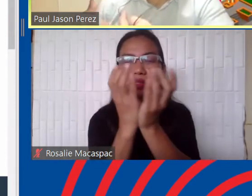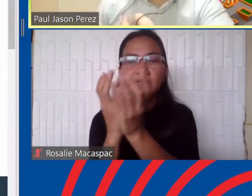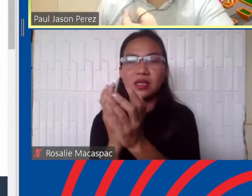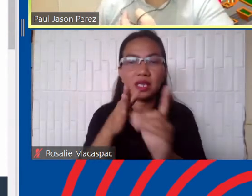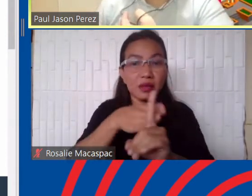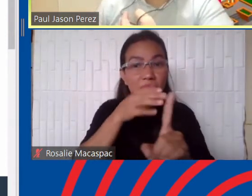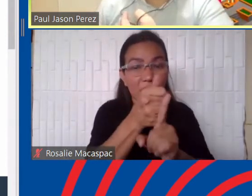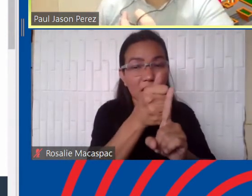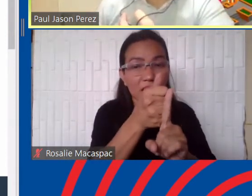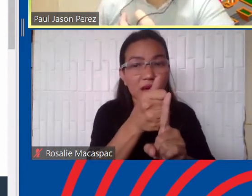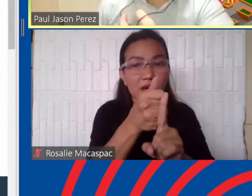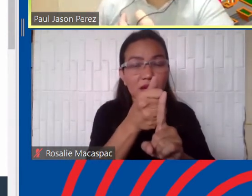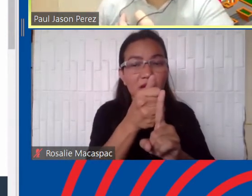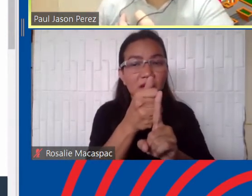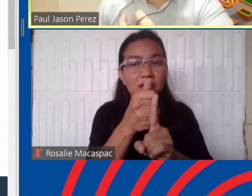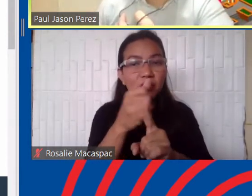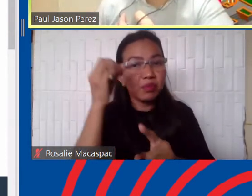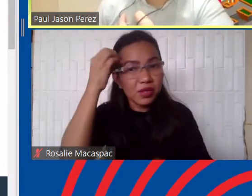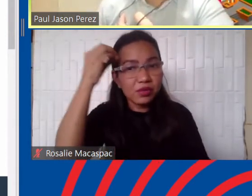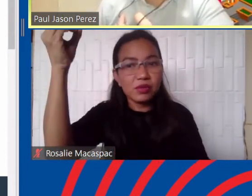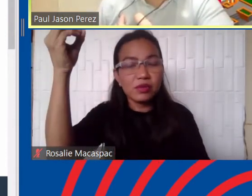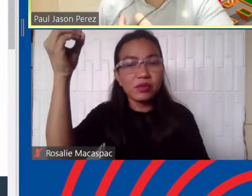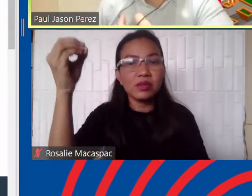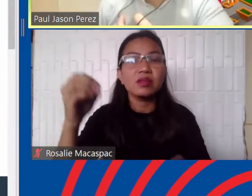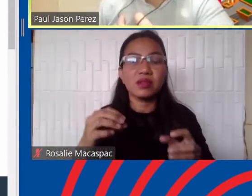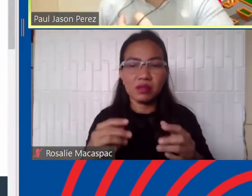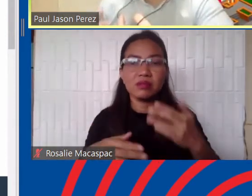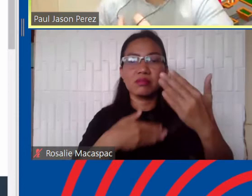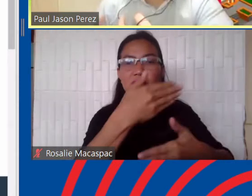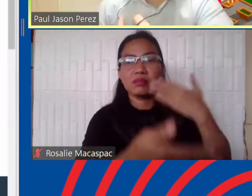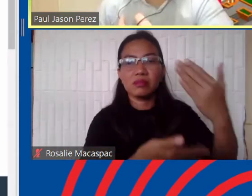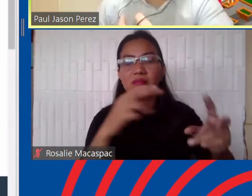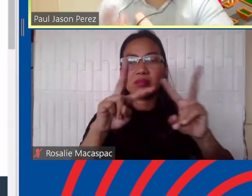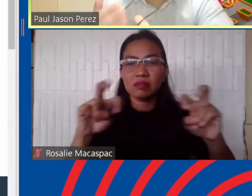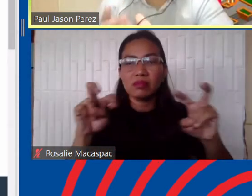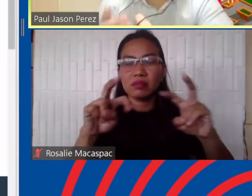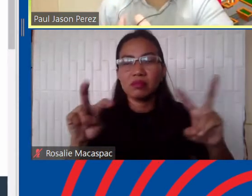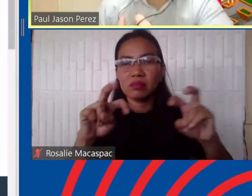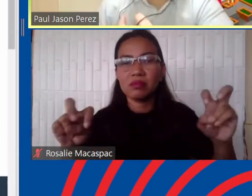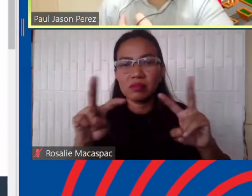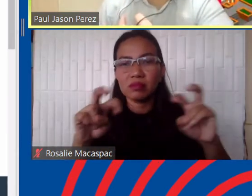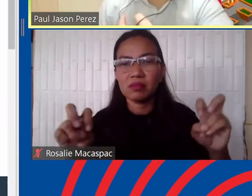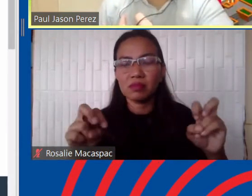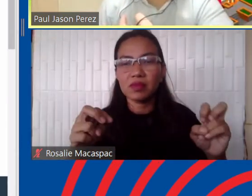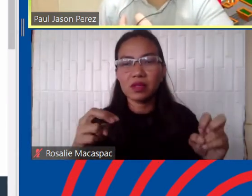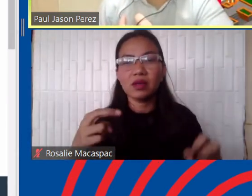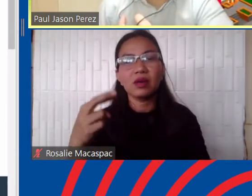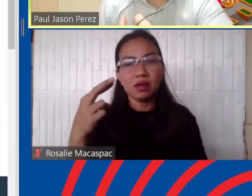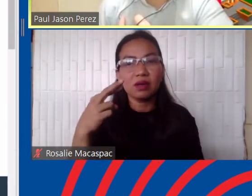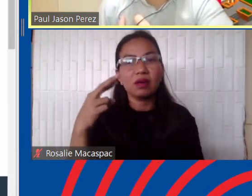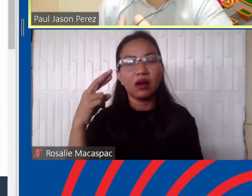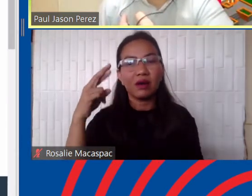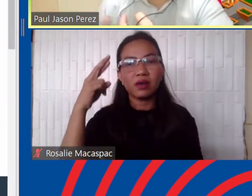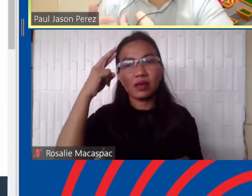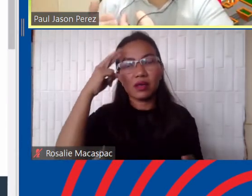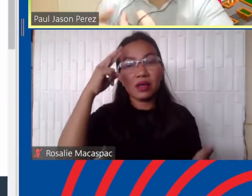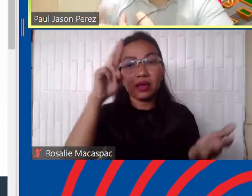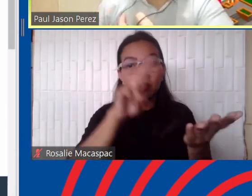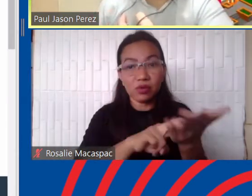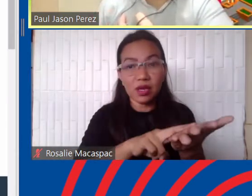probably meron pa silang ongoing research or something. But this is still a recognized, a